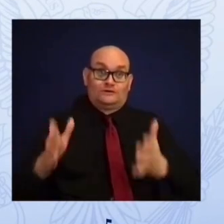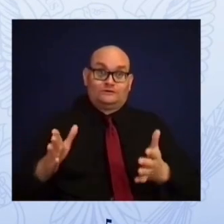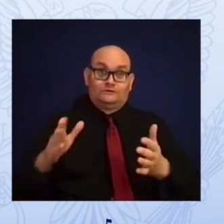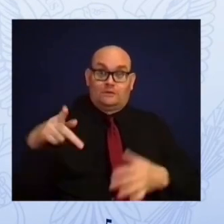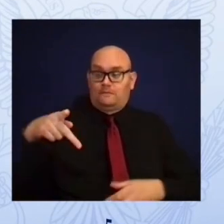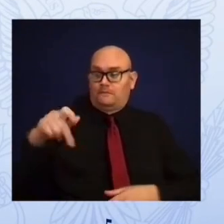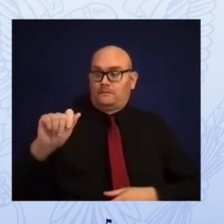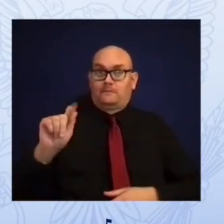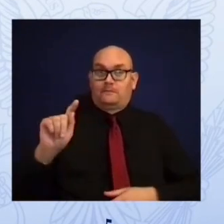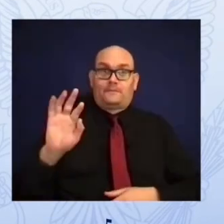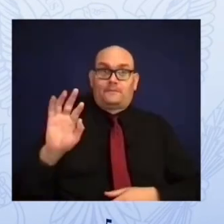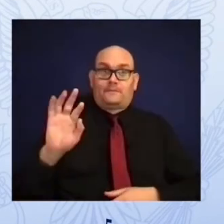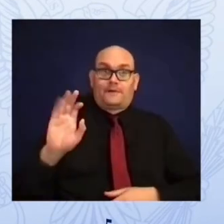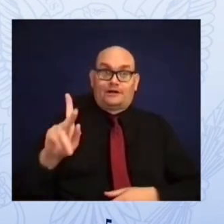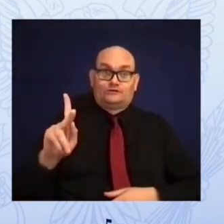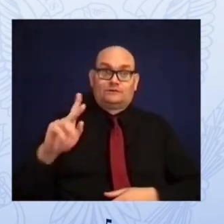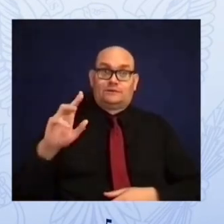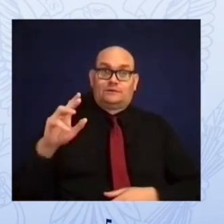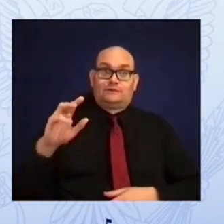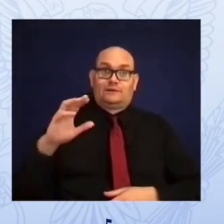Jr.